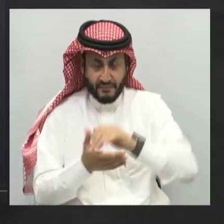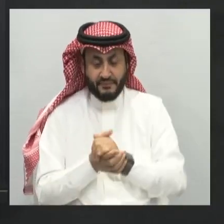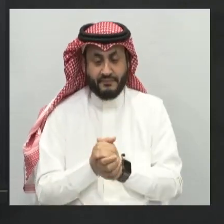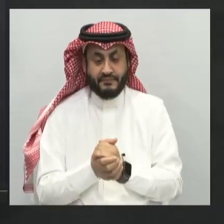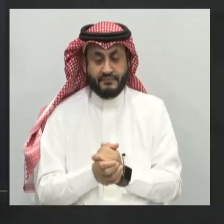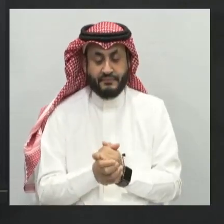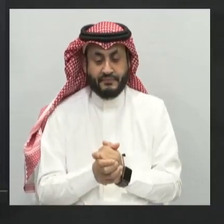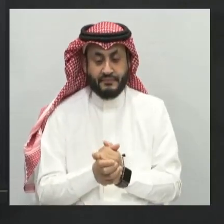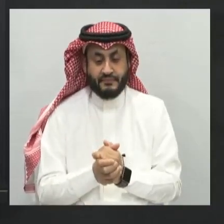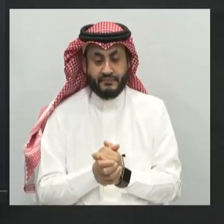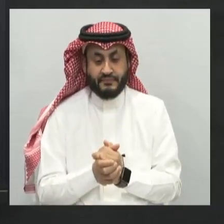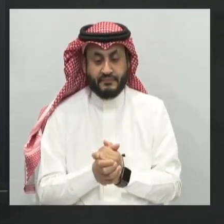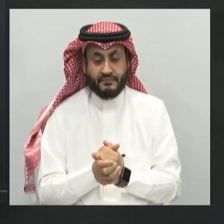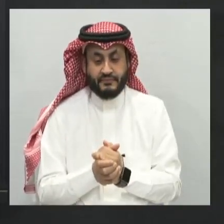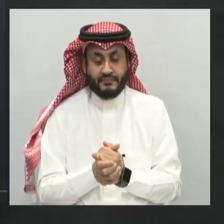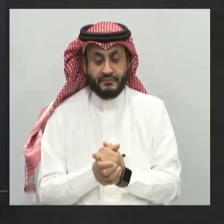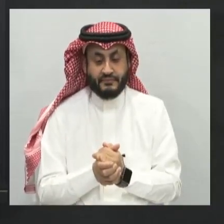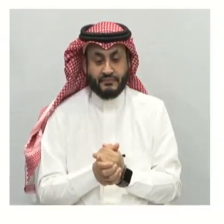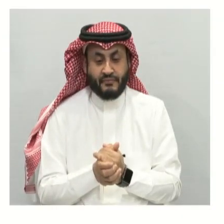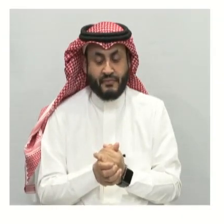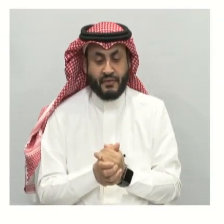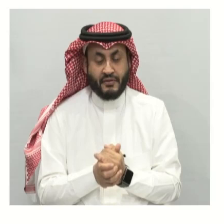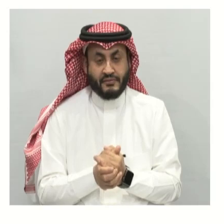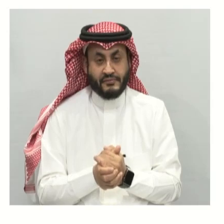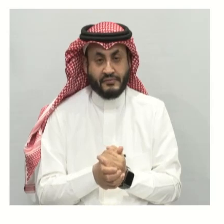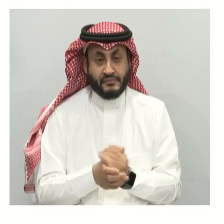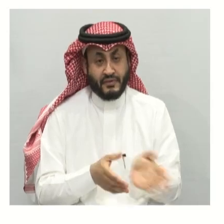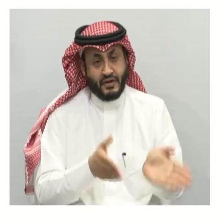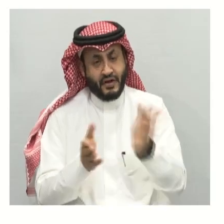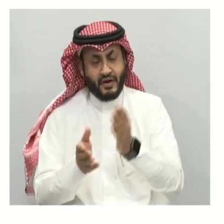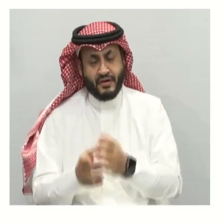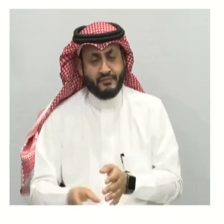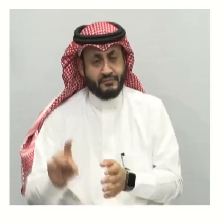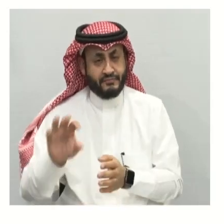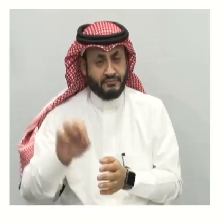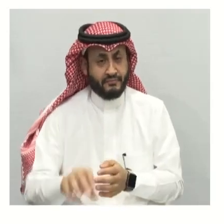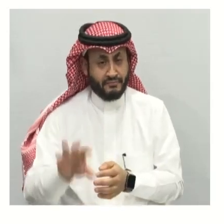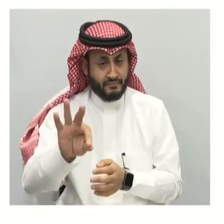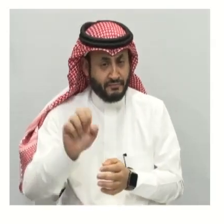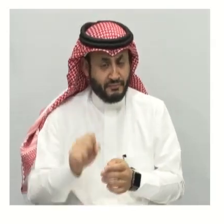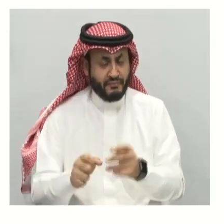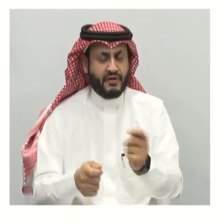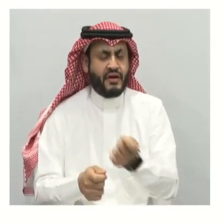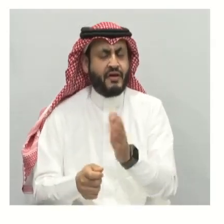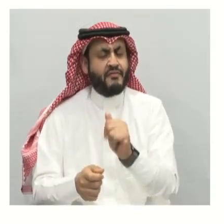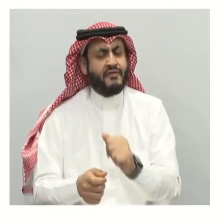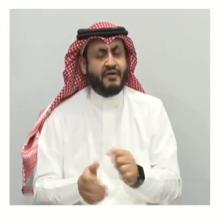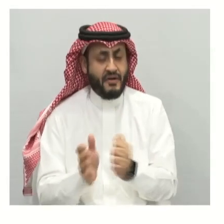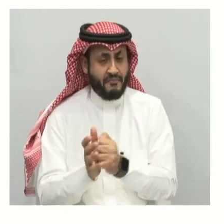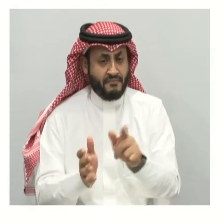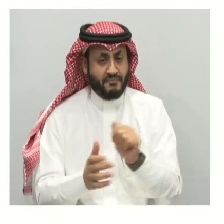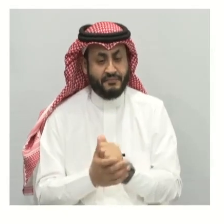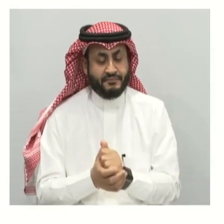lowercase letters? Okay, excellent job. Now, please complete pages 89 and 90 if you didn't have a chance to do them